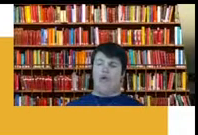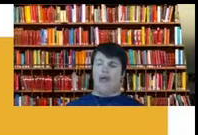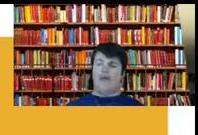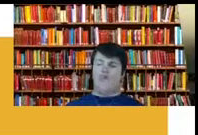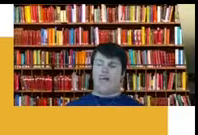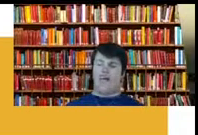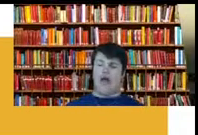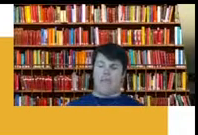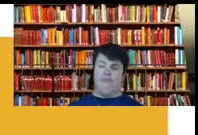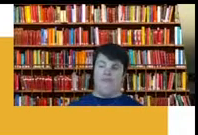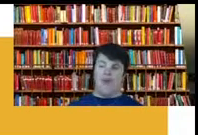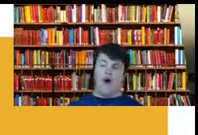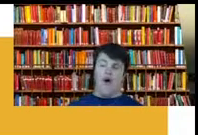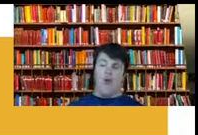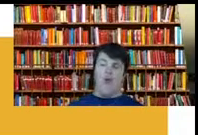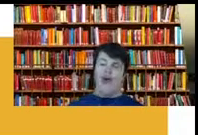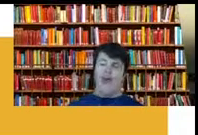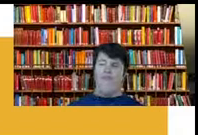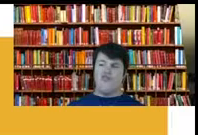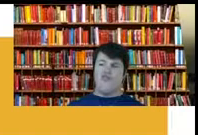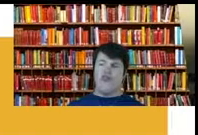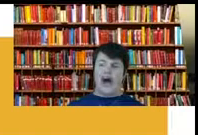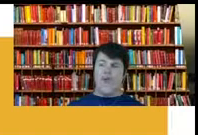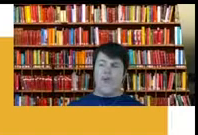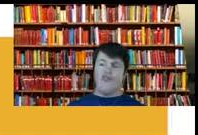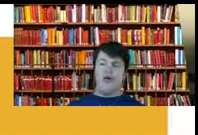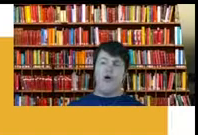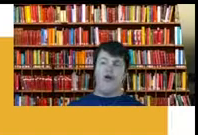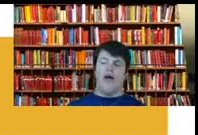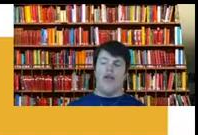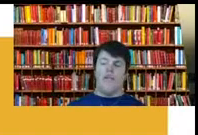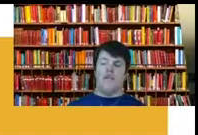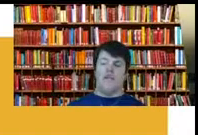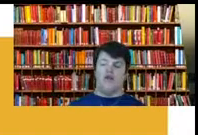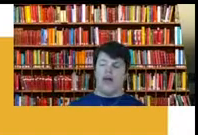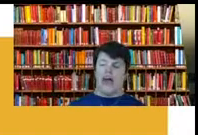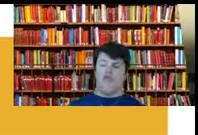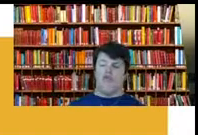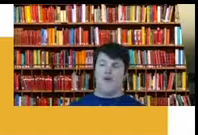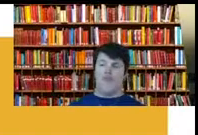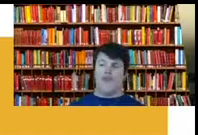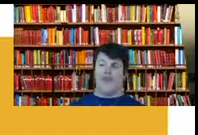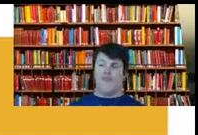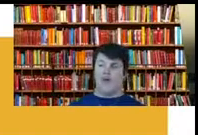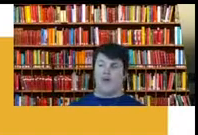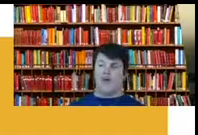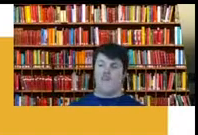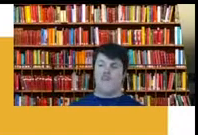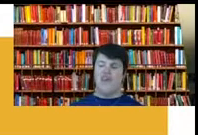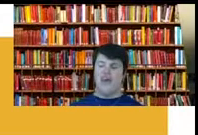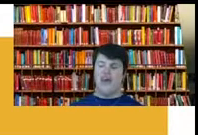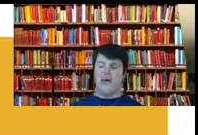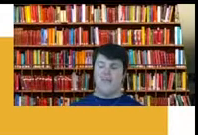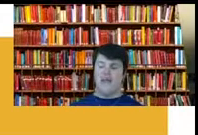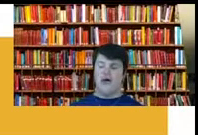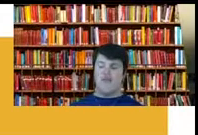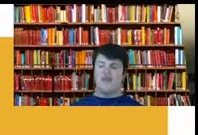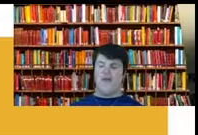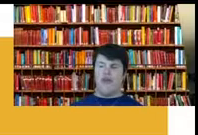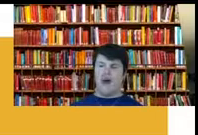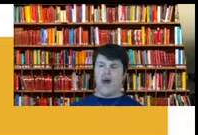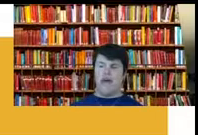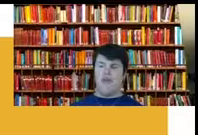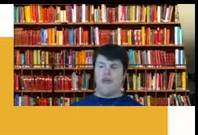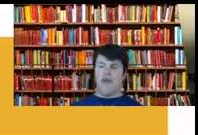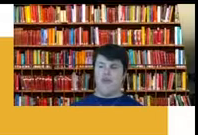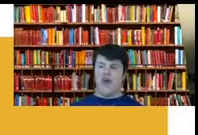Rabbi Parita said to him, "What is different now that you are unable to grasp the lesson?" He said to him, "From